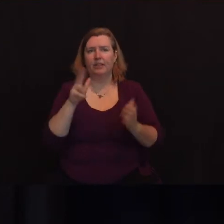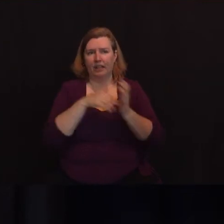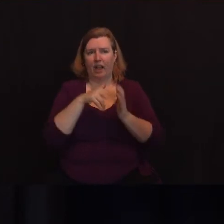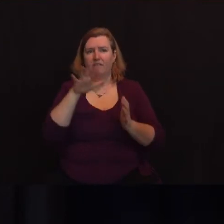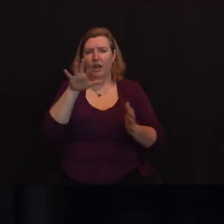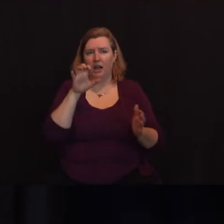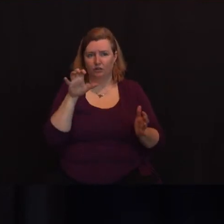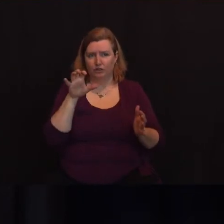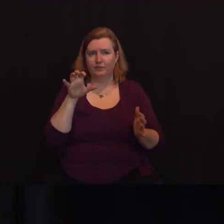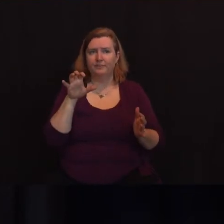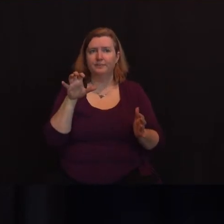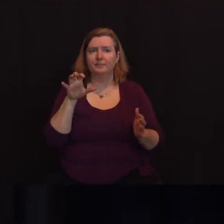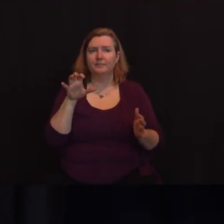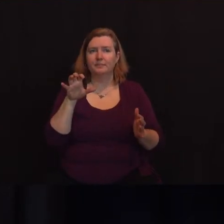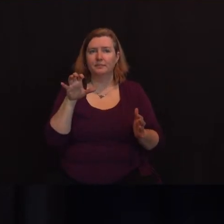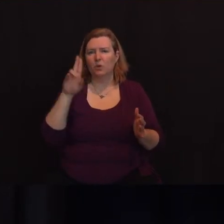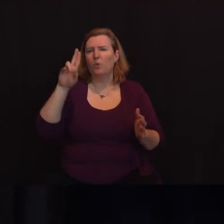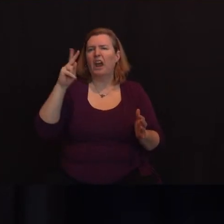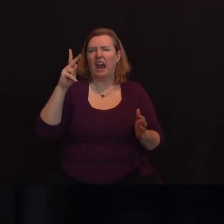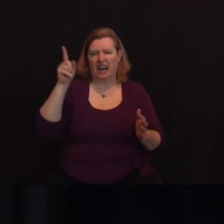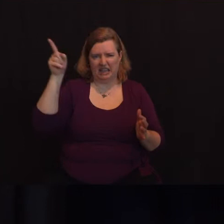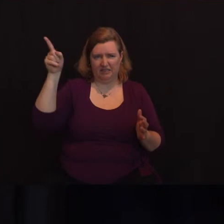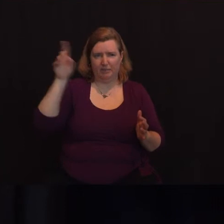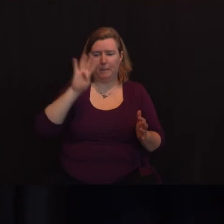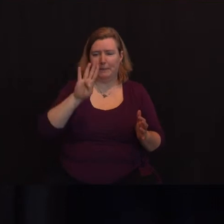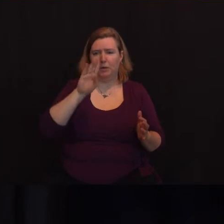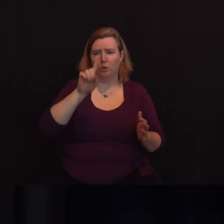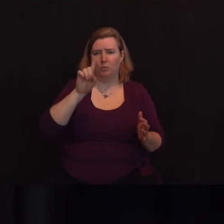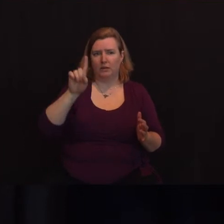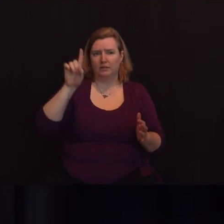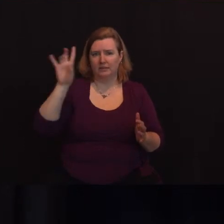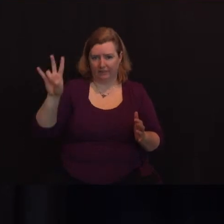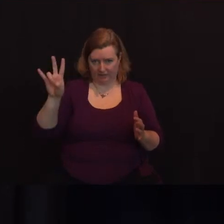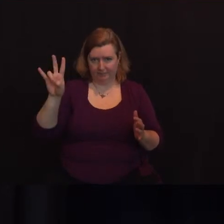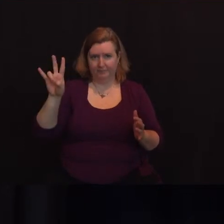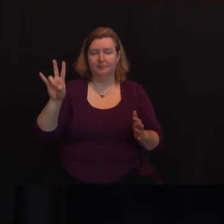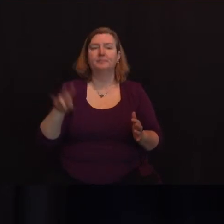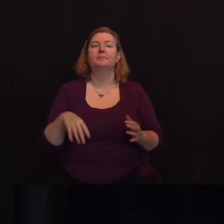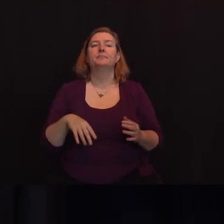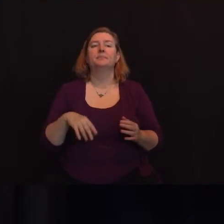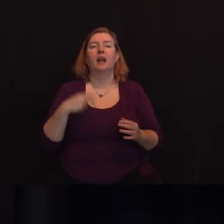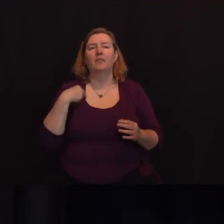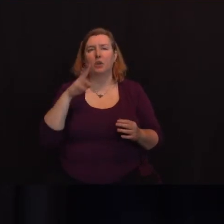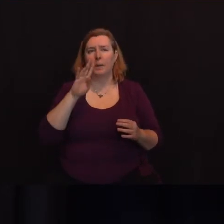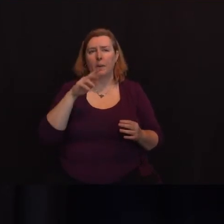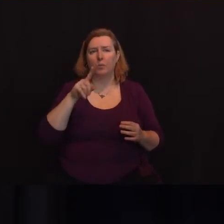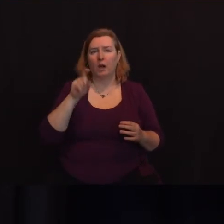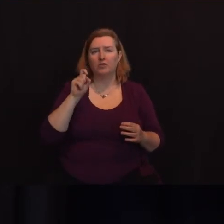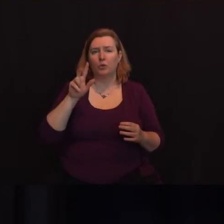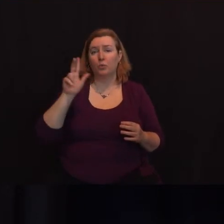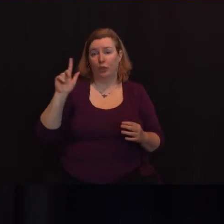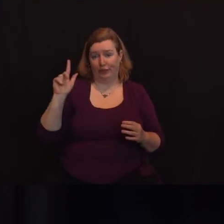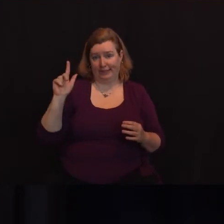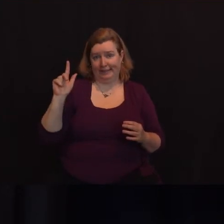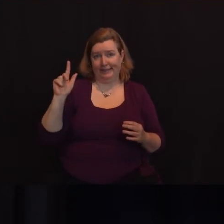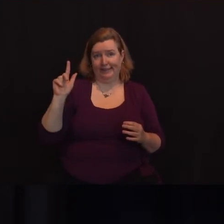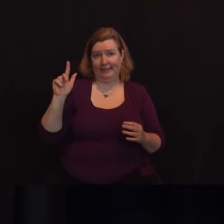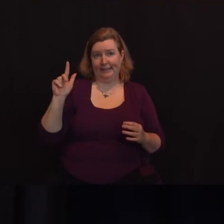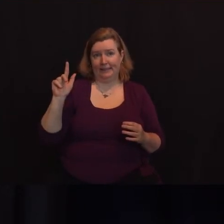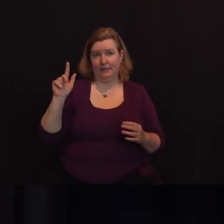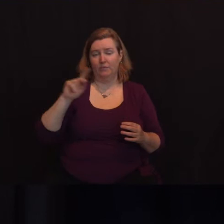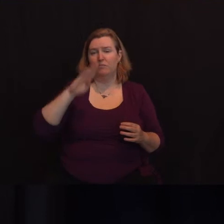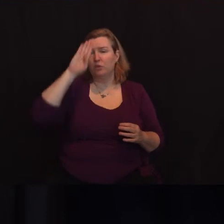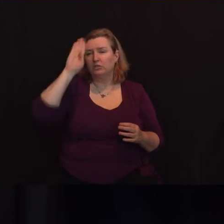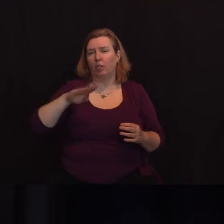3,566 of these variants are the UK B117. Additionally, we have 123 reports of the Brazilian